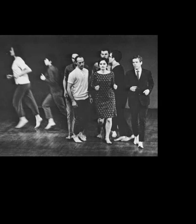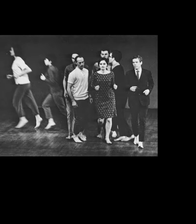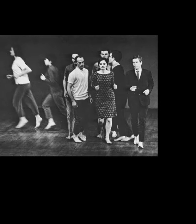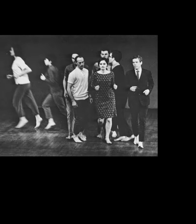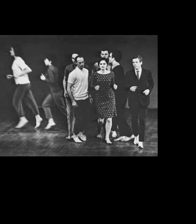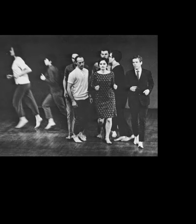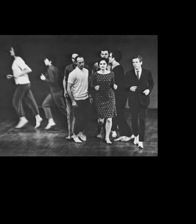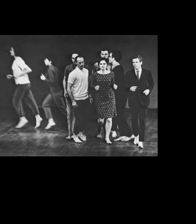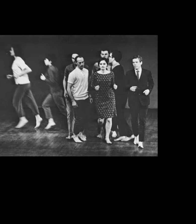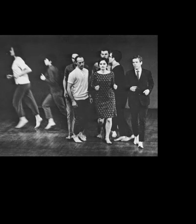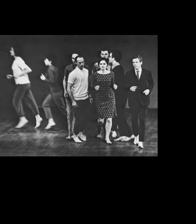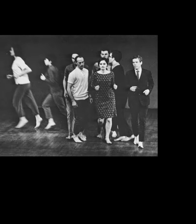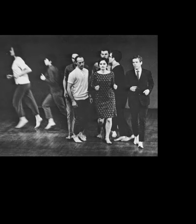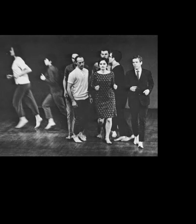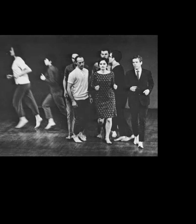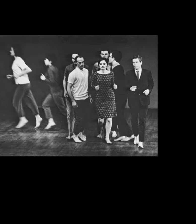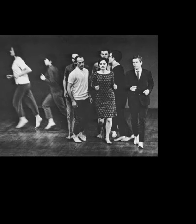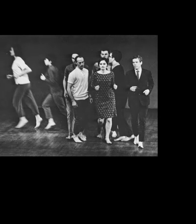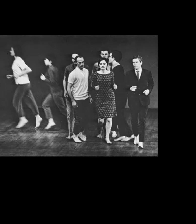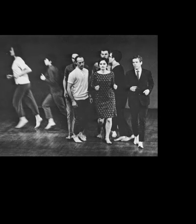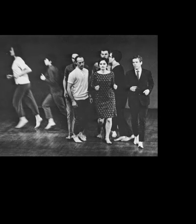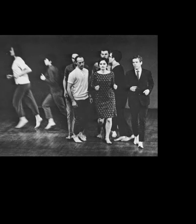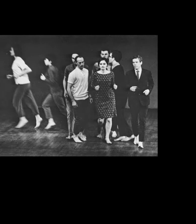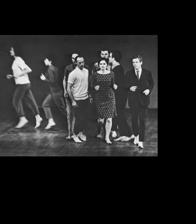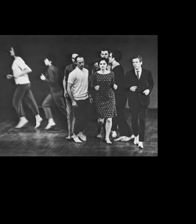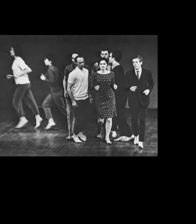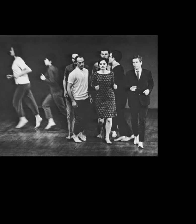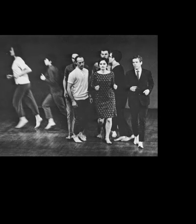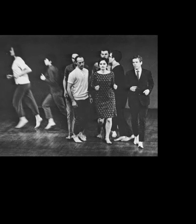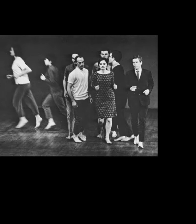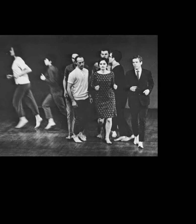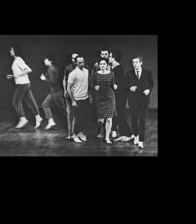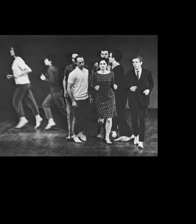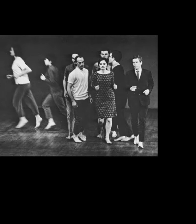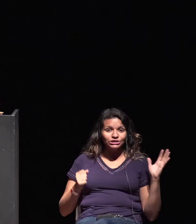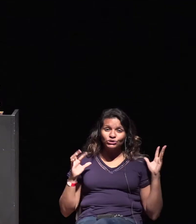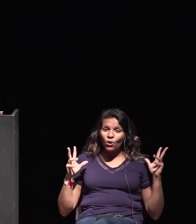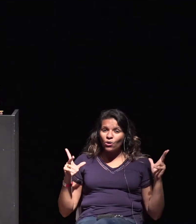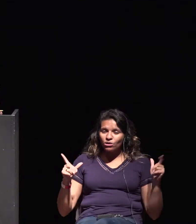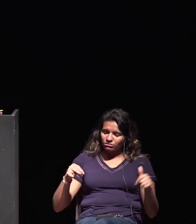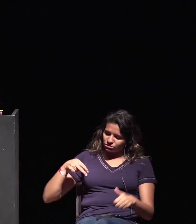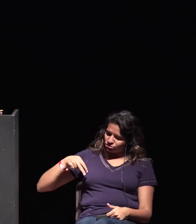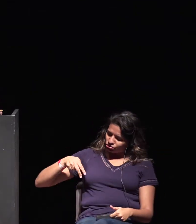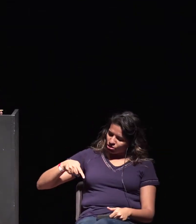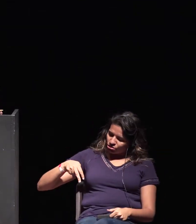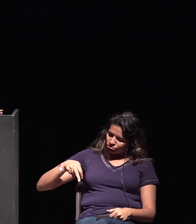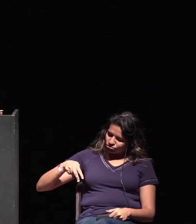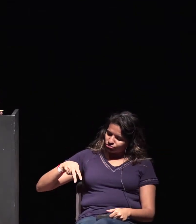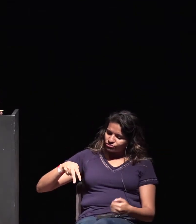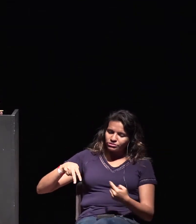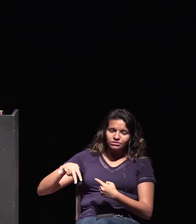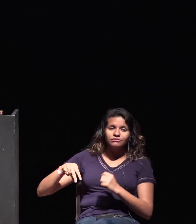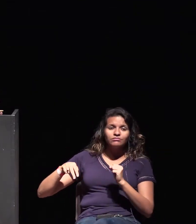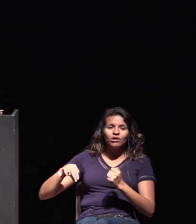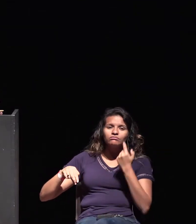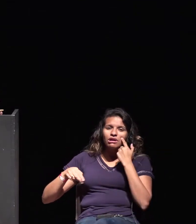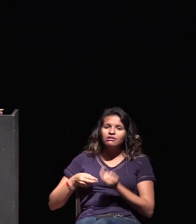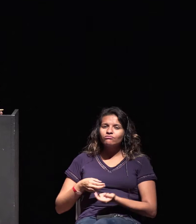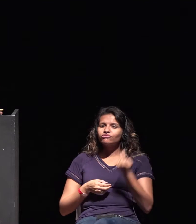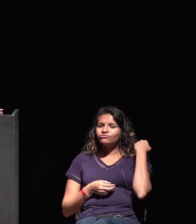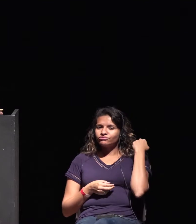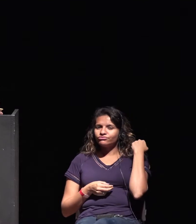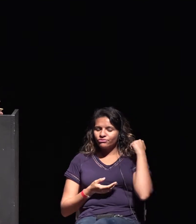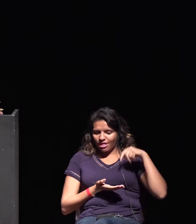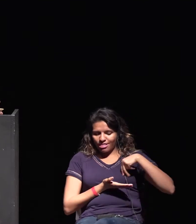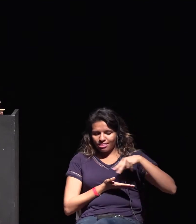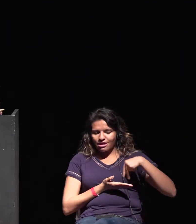jogging echoes the rhetoric of dances like Rayner's We Shall Run, which has also been understood to make available to many what had been previously